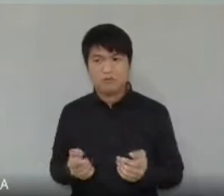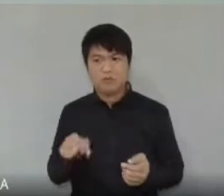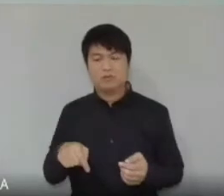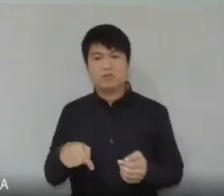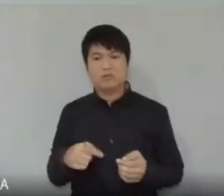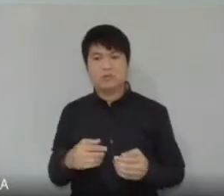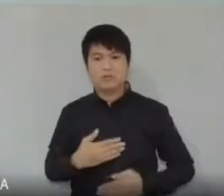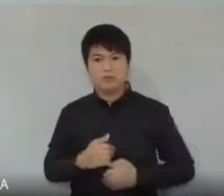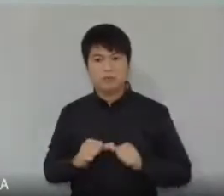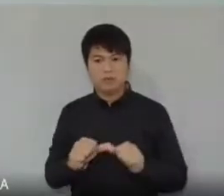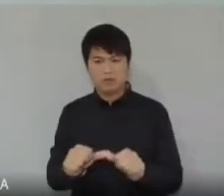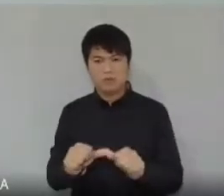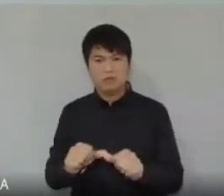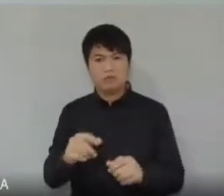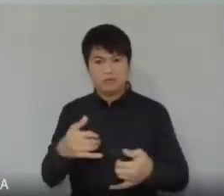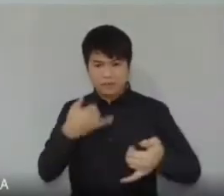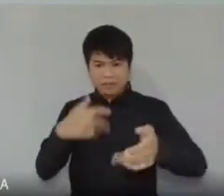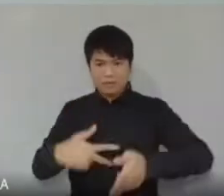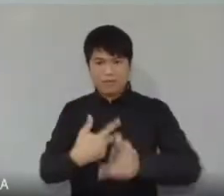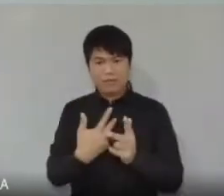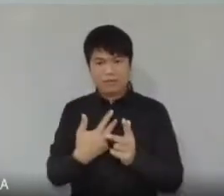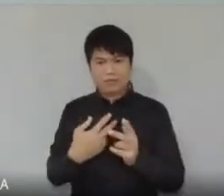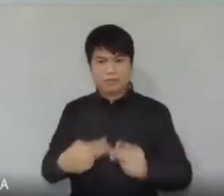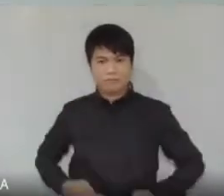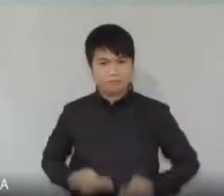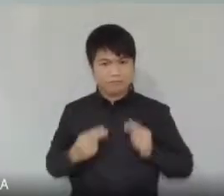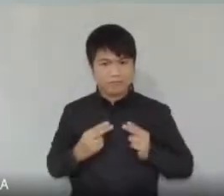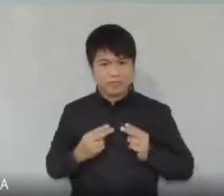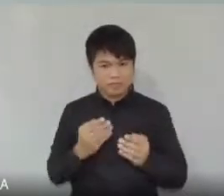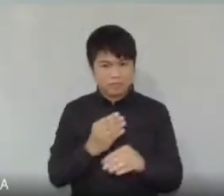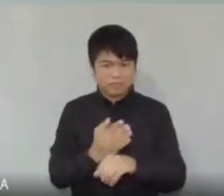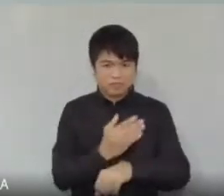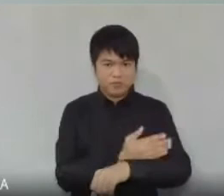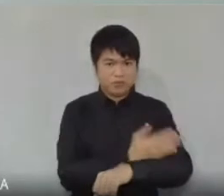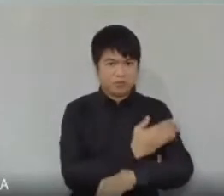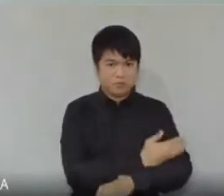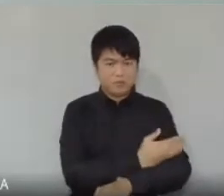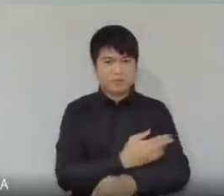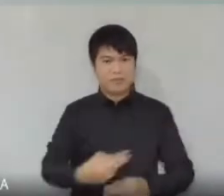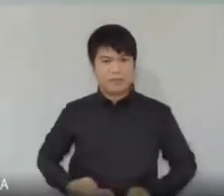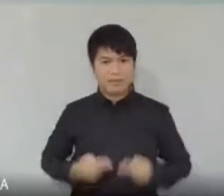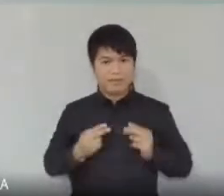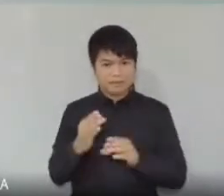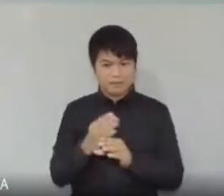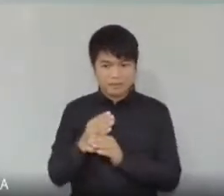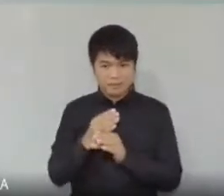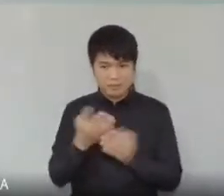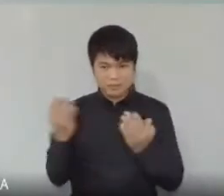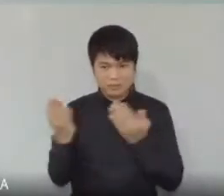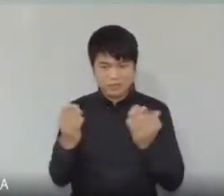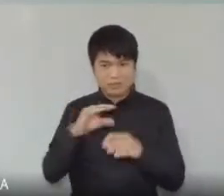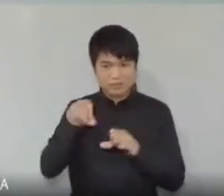services will also have some remuneration, no, related to the services that